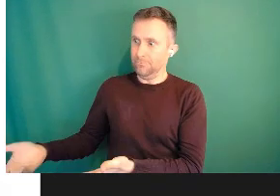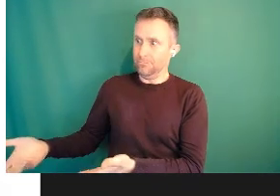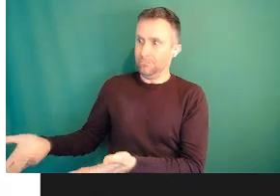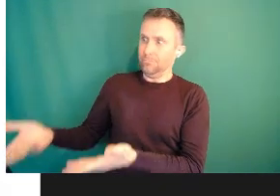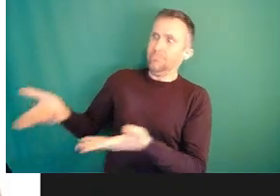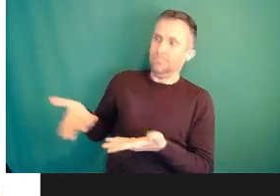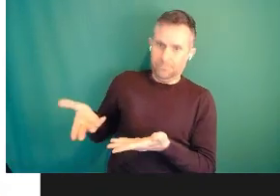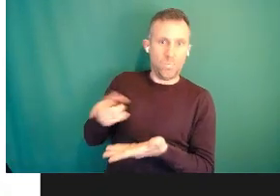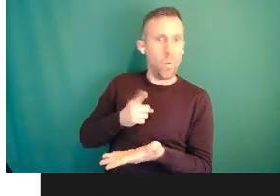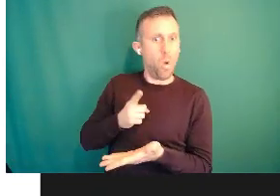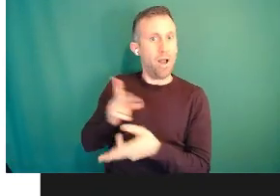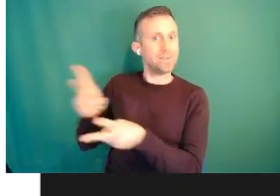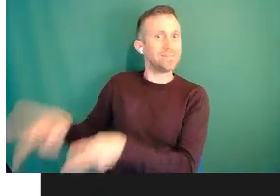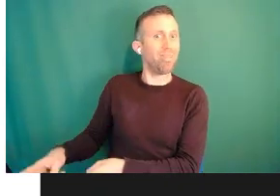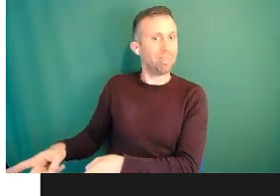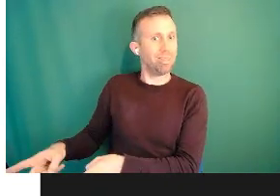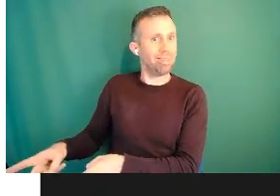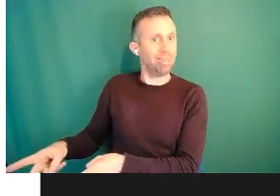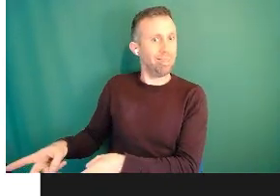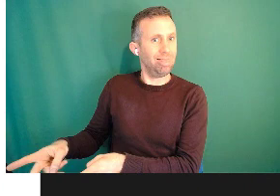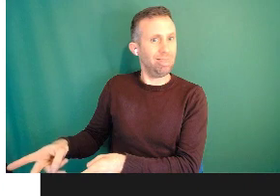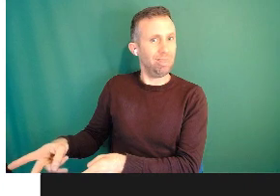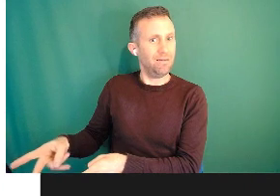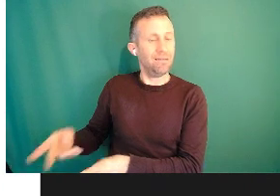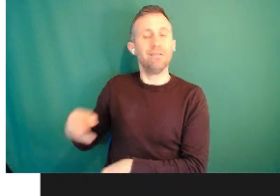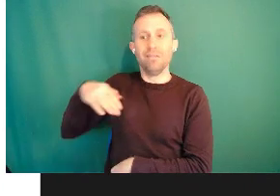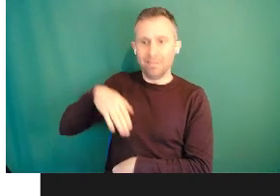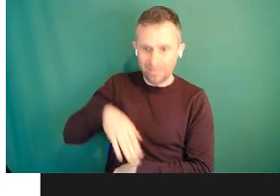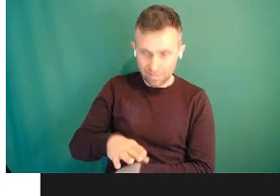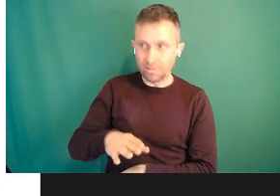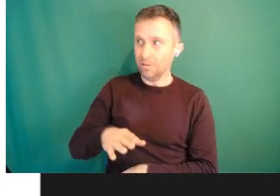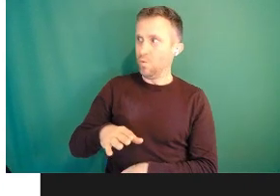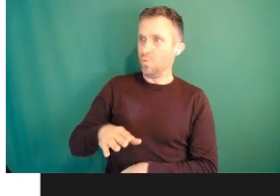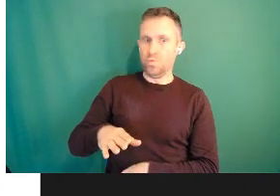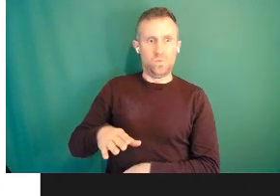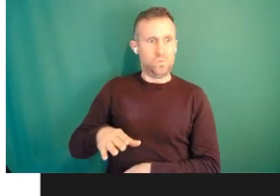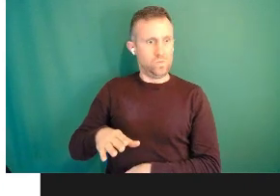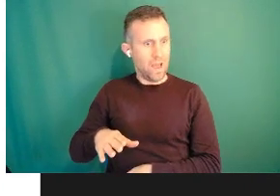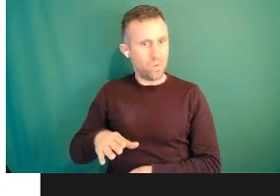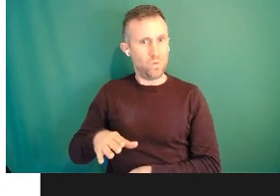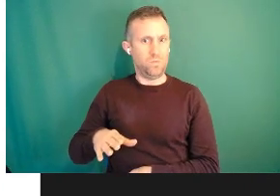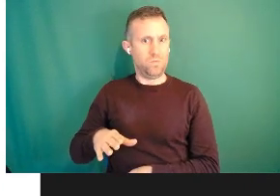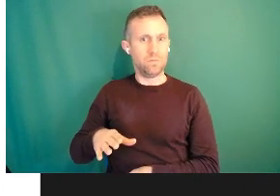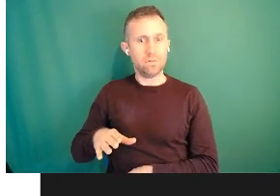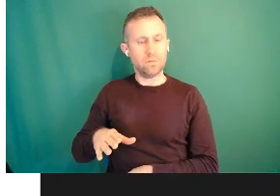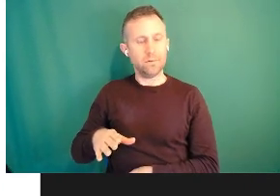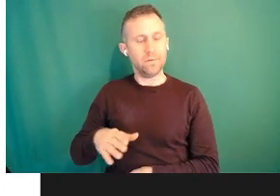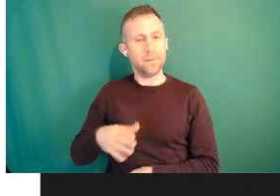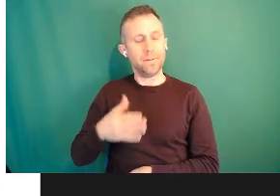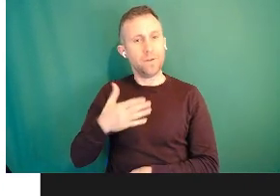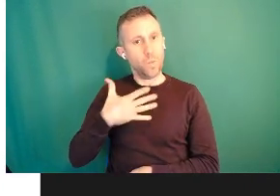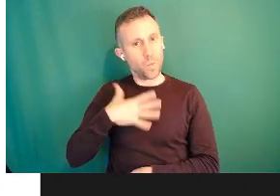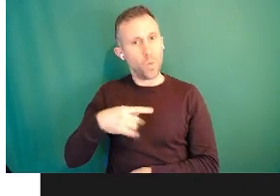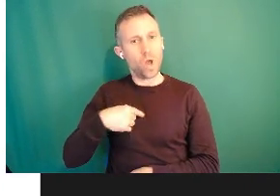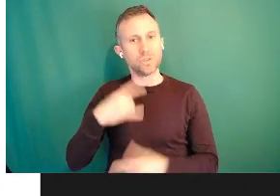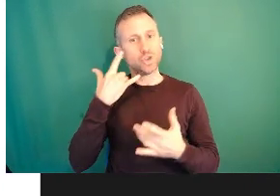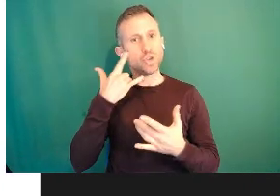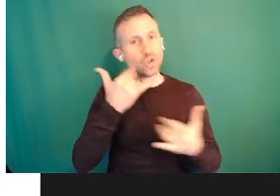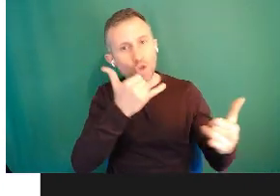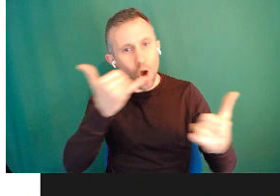million worth of repair work to be done to stabilise the building and make it a safe space for people to